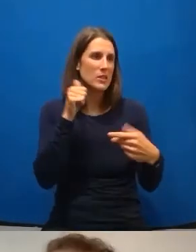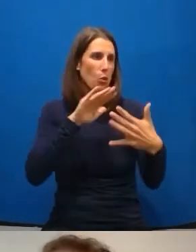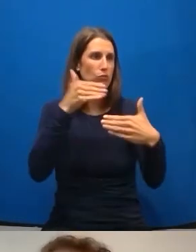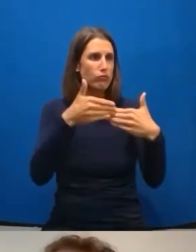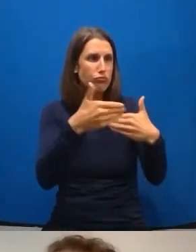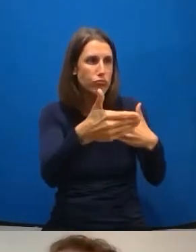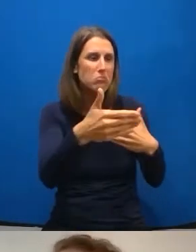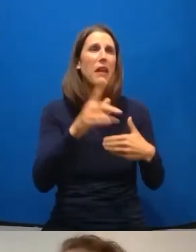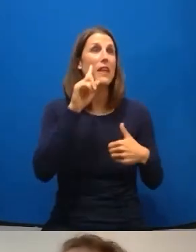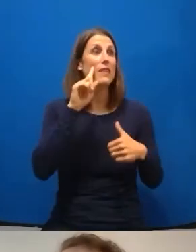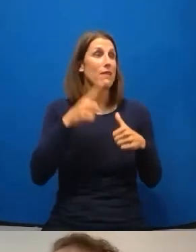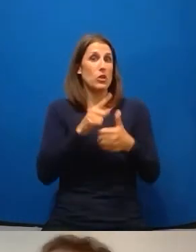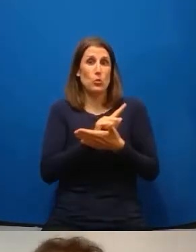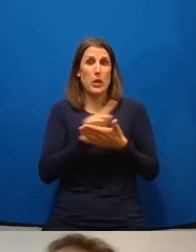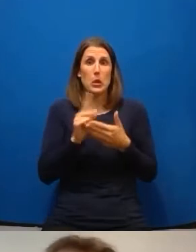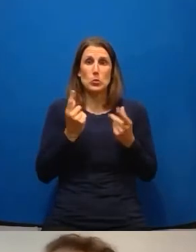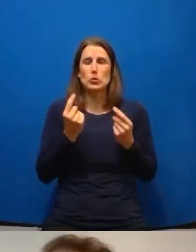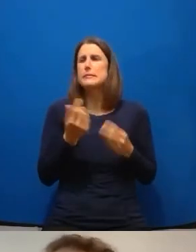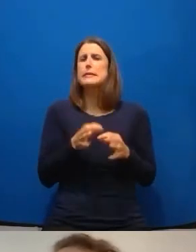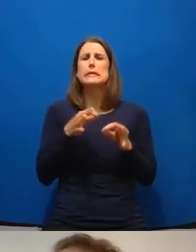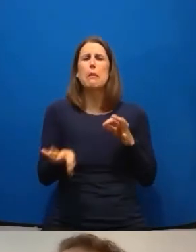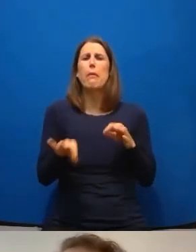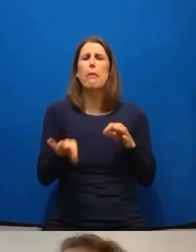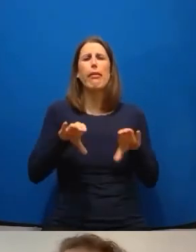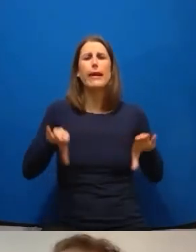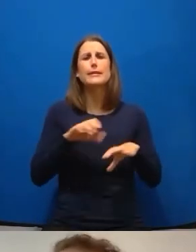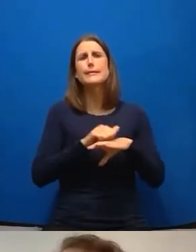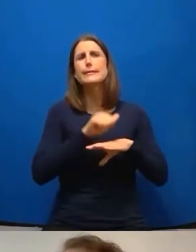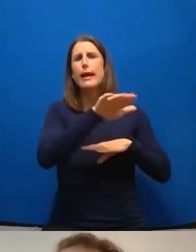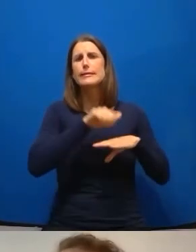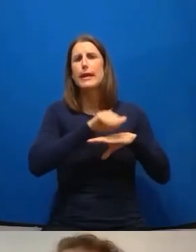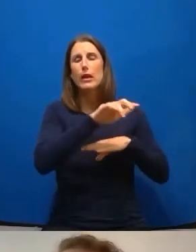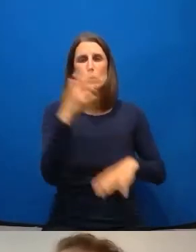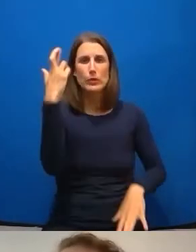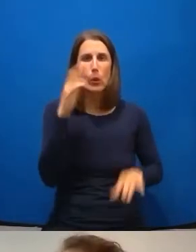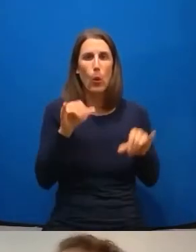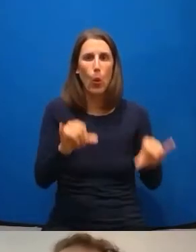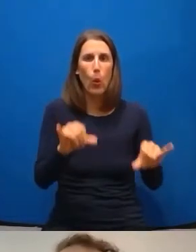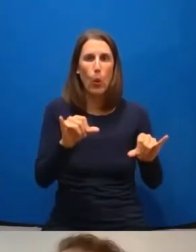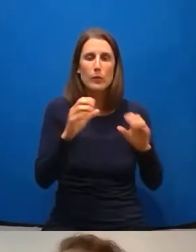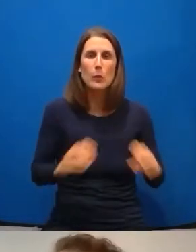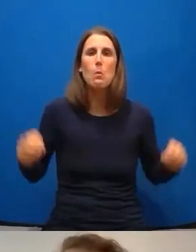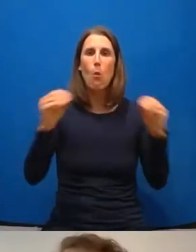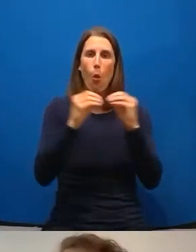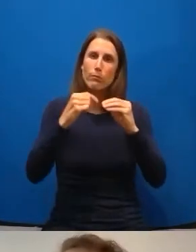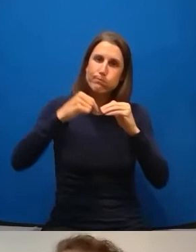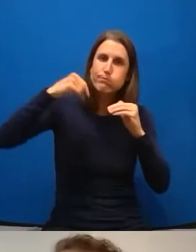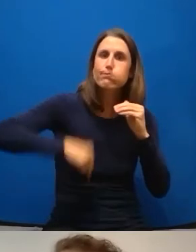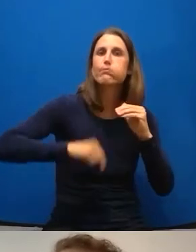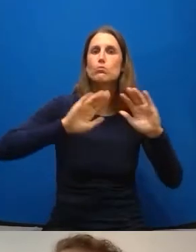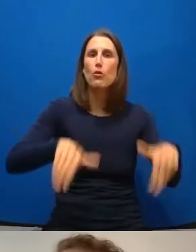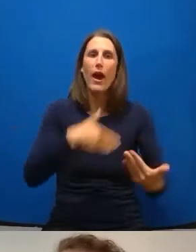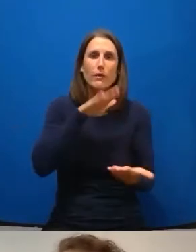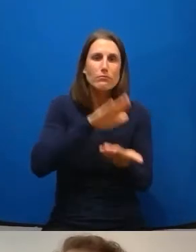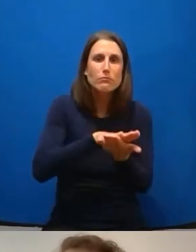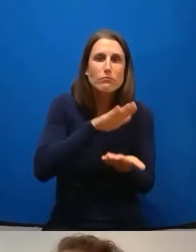oh, I'm just going to send some activities and it'll be fine. And then like all of a sudden it's like, oh no, this is going to be a long time. We need to really dive into